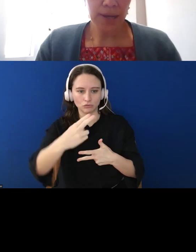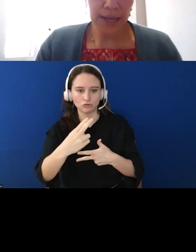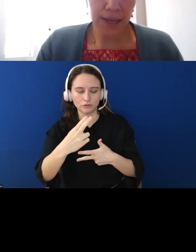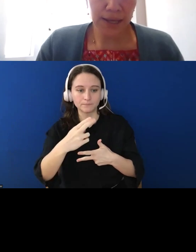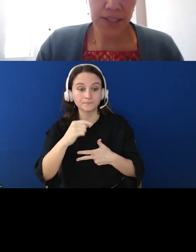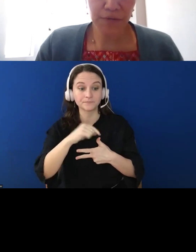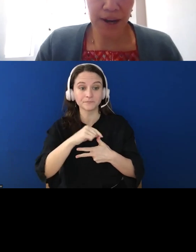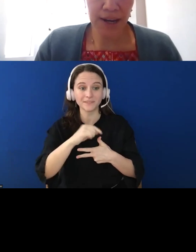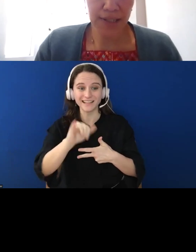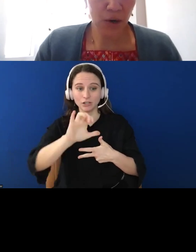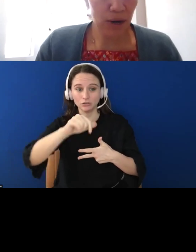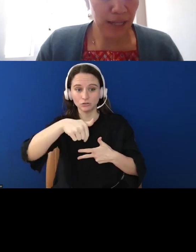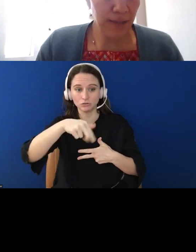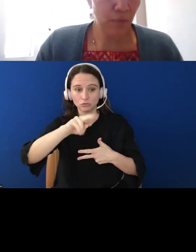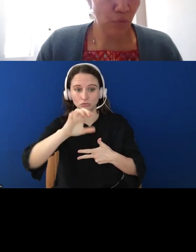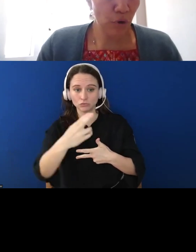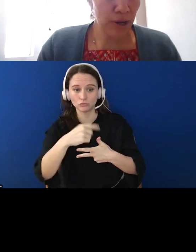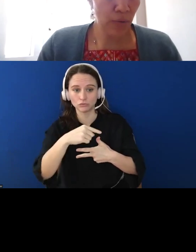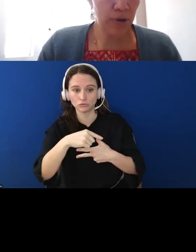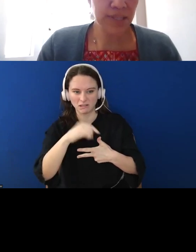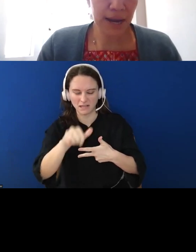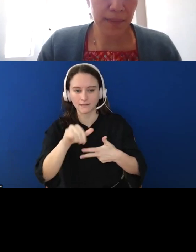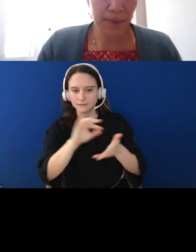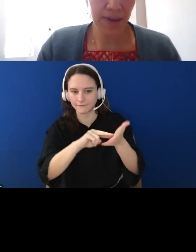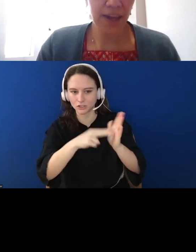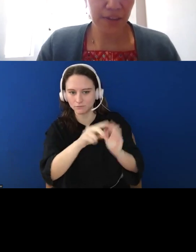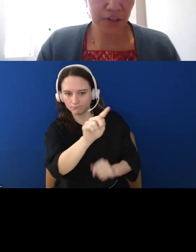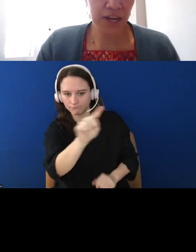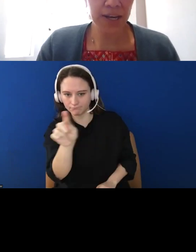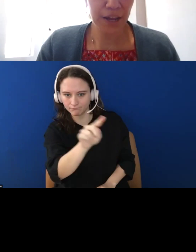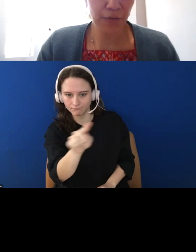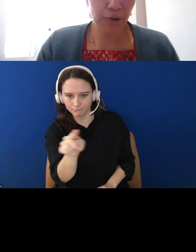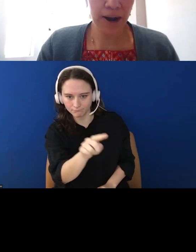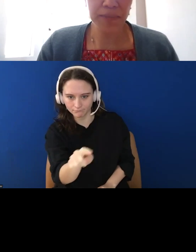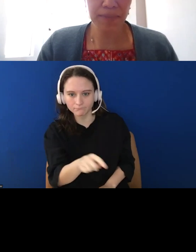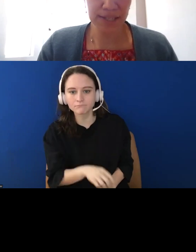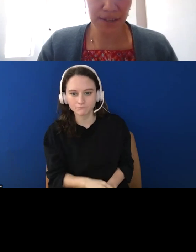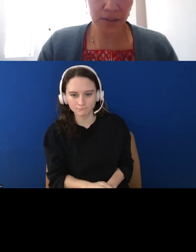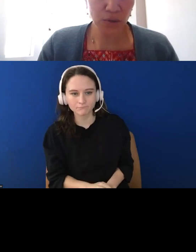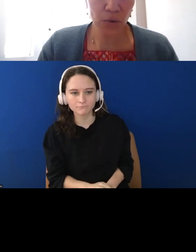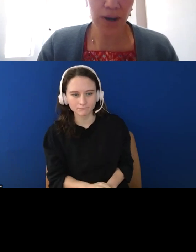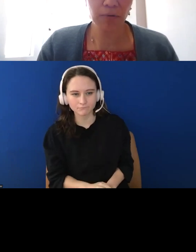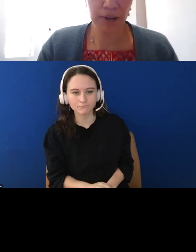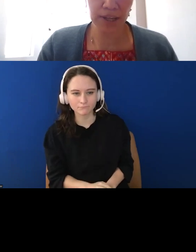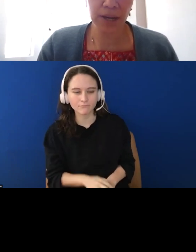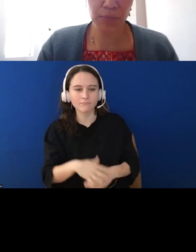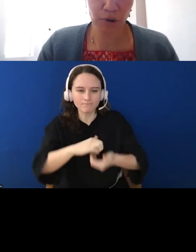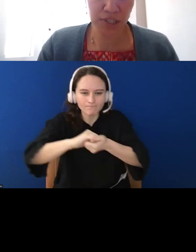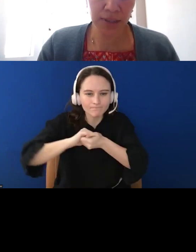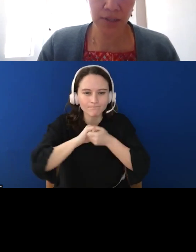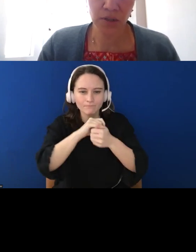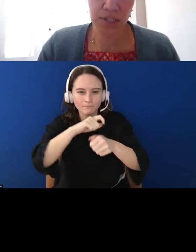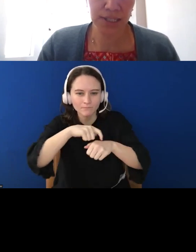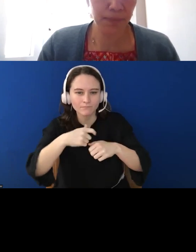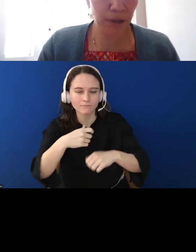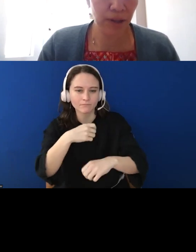Uch is defined as the collective work where time, energy, and effort are invested to collaborate in a